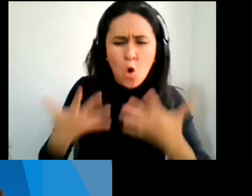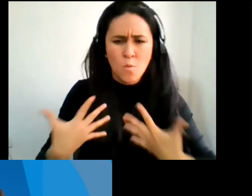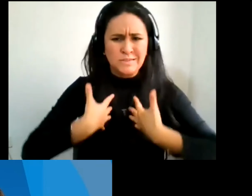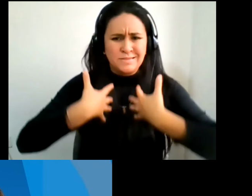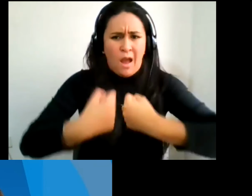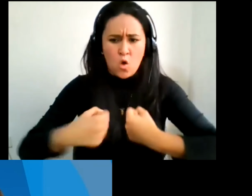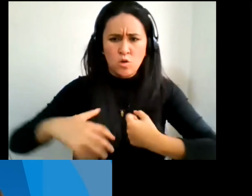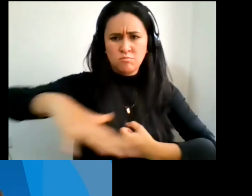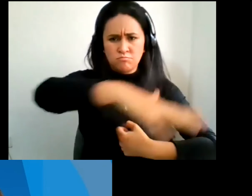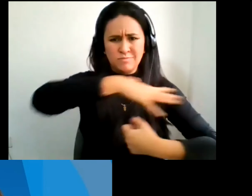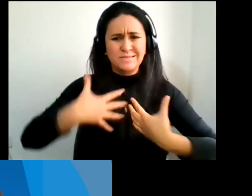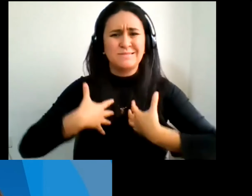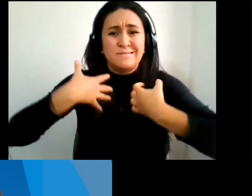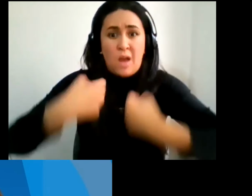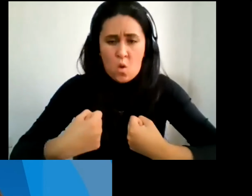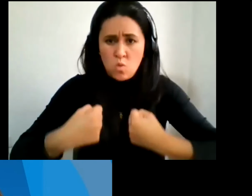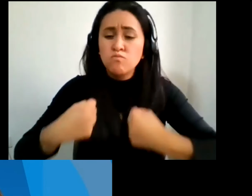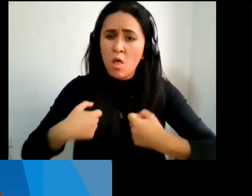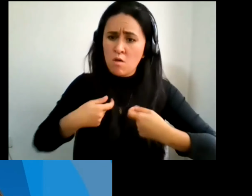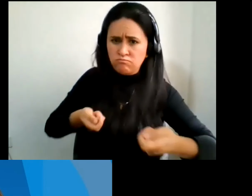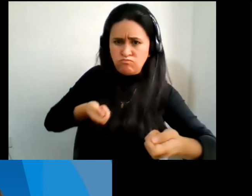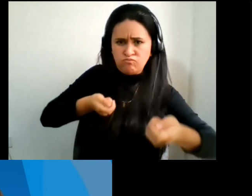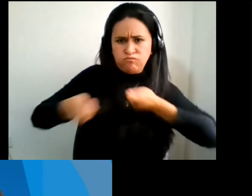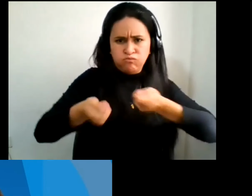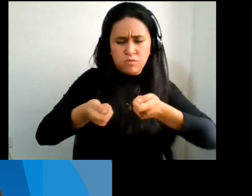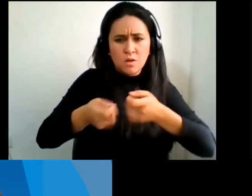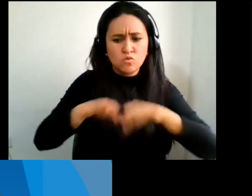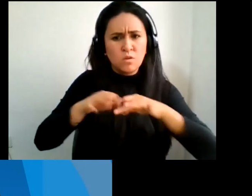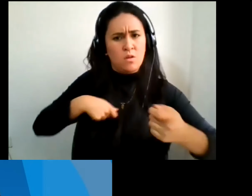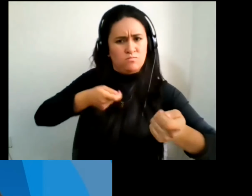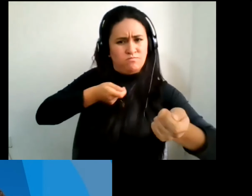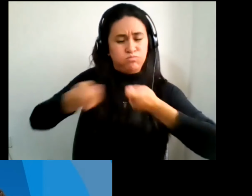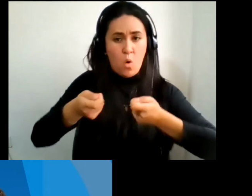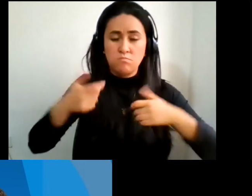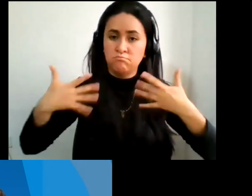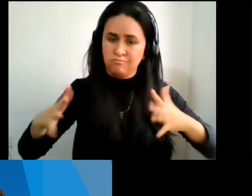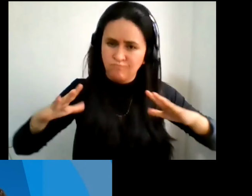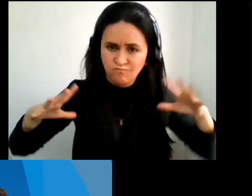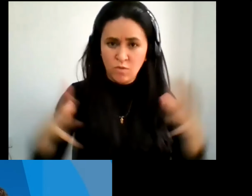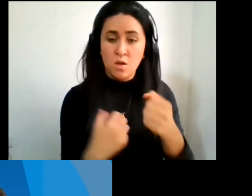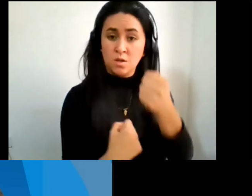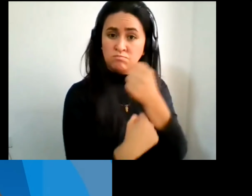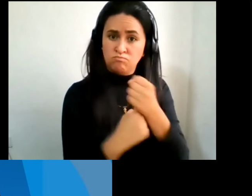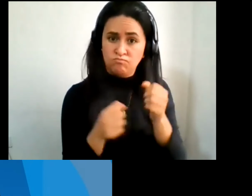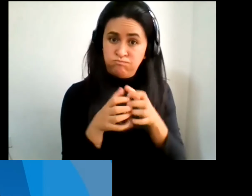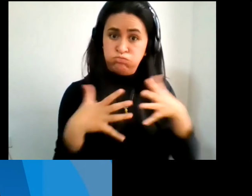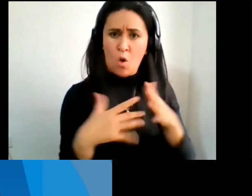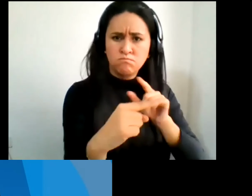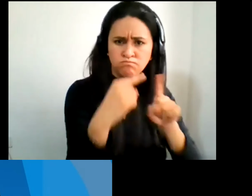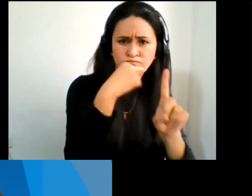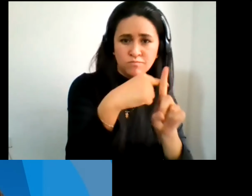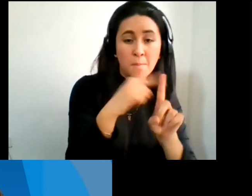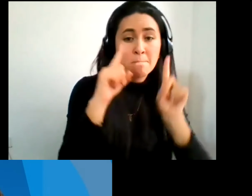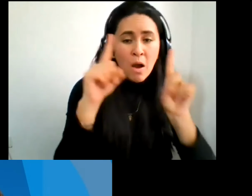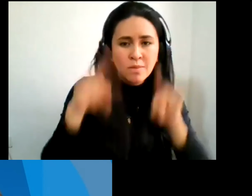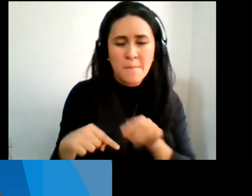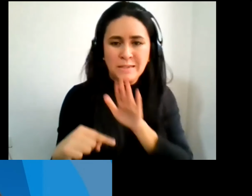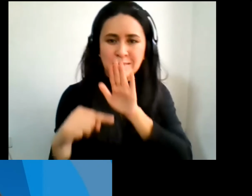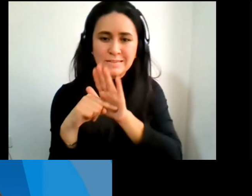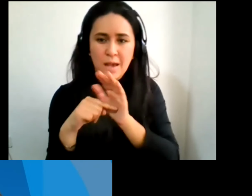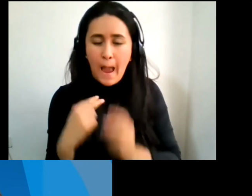functions agenda, because it has the potential to recognize the strengths as well as the limitations of